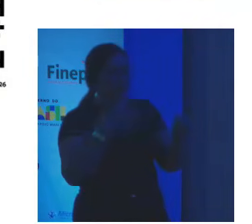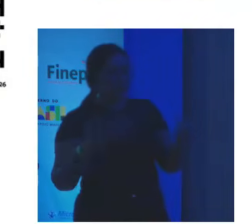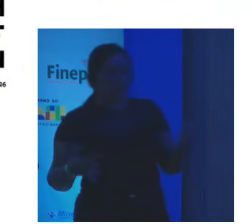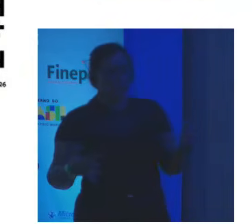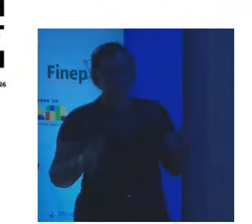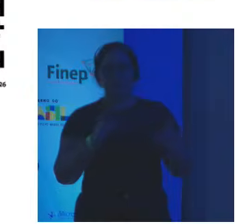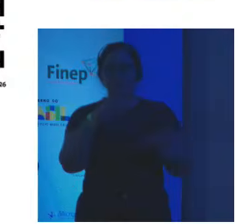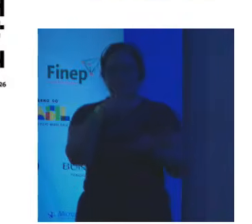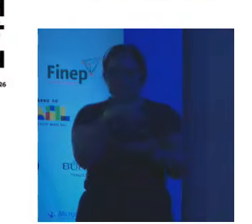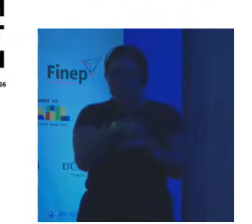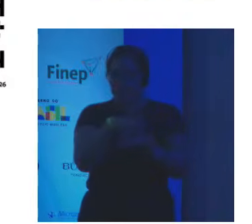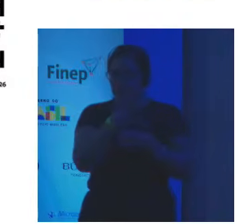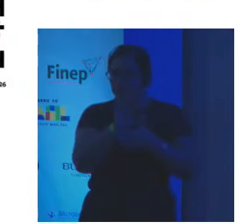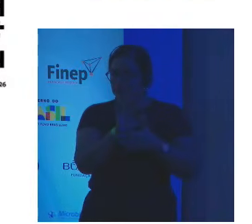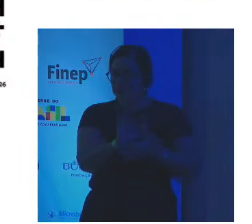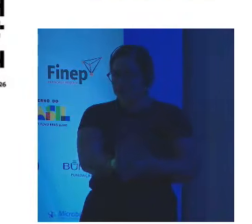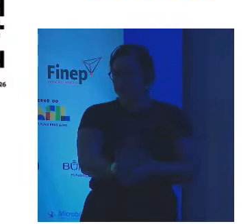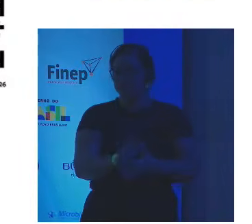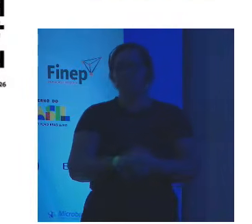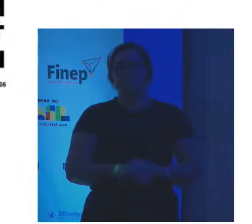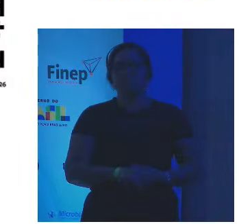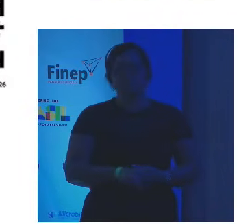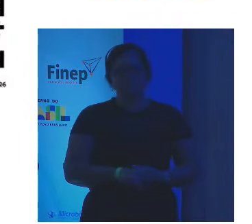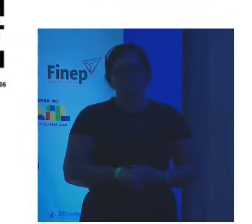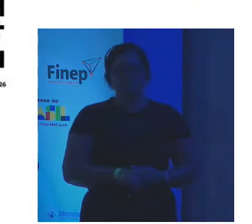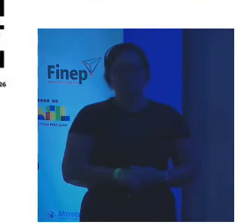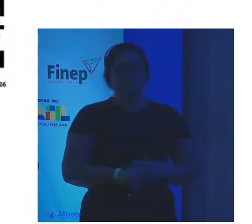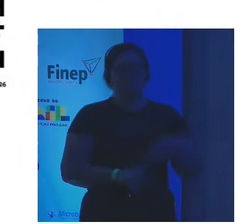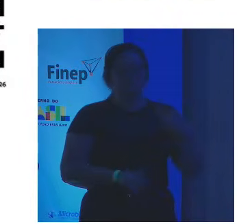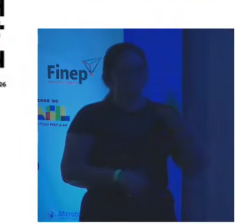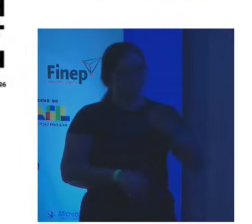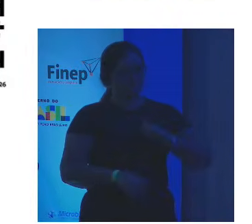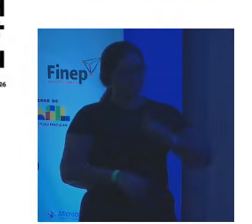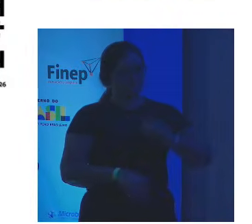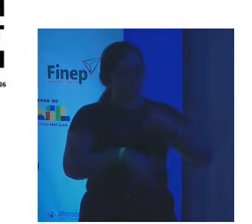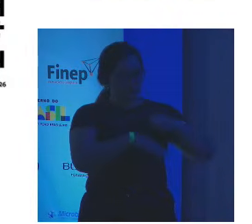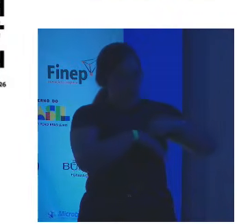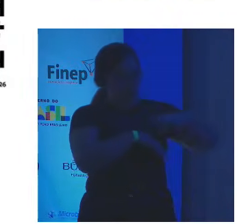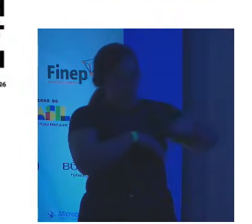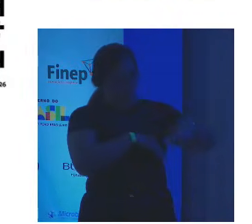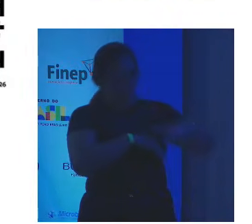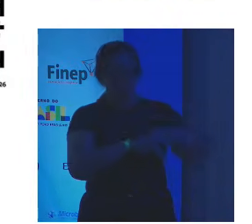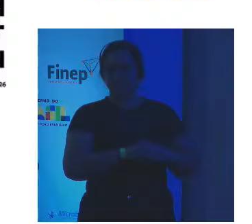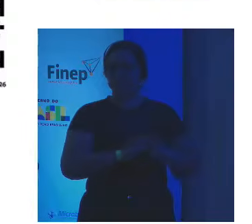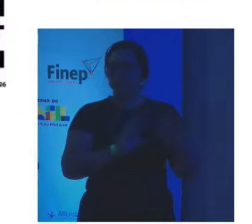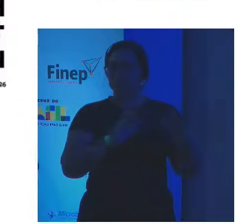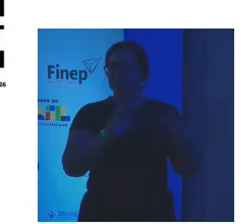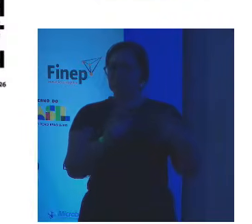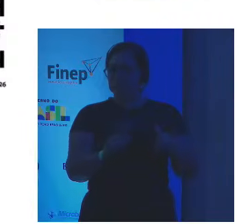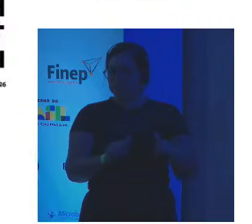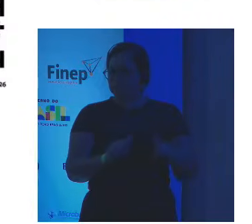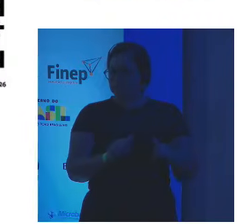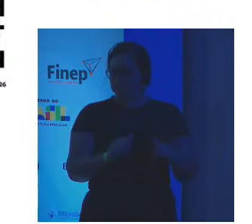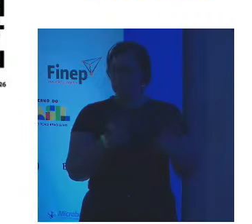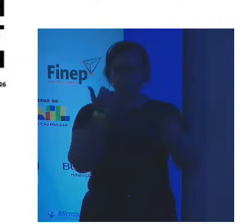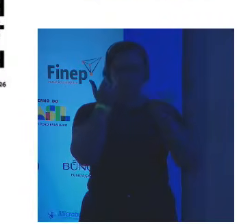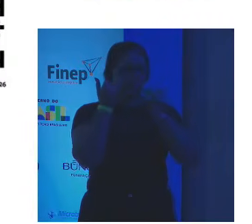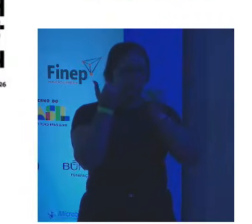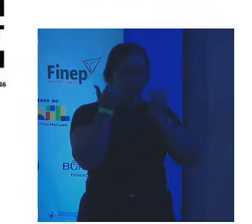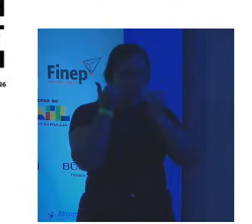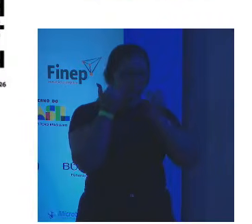to interconnect. And you are chairing the South America branch, of course, with Professor Mauro